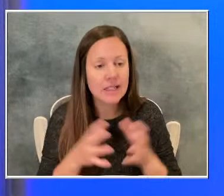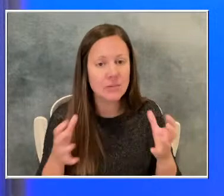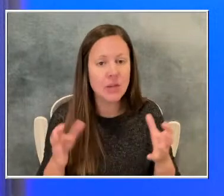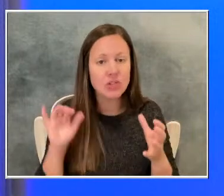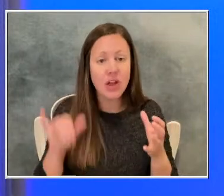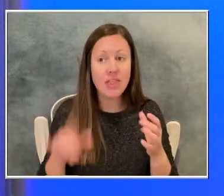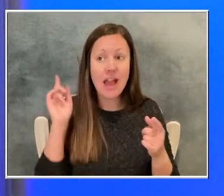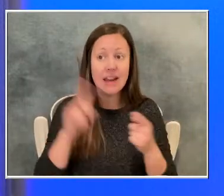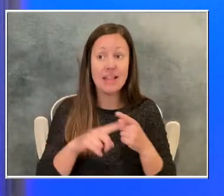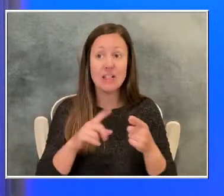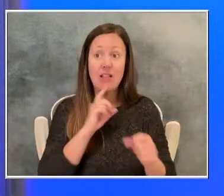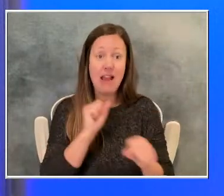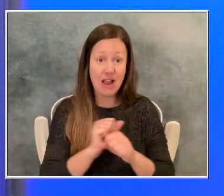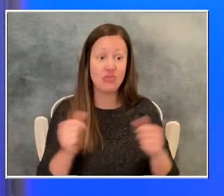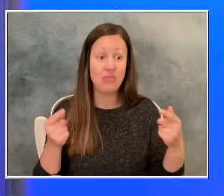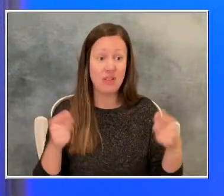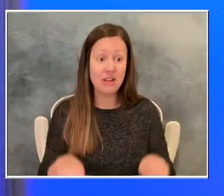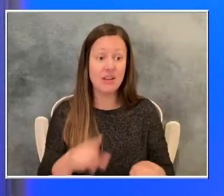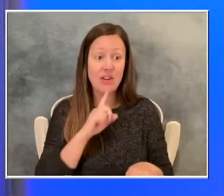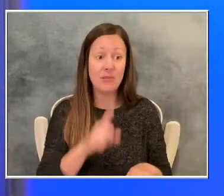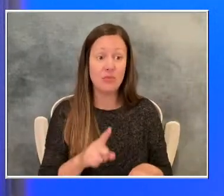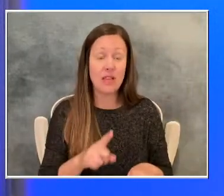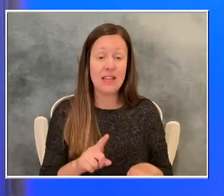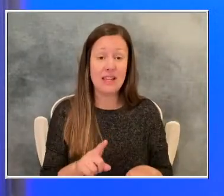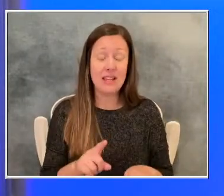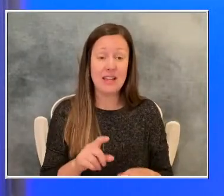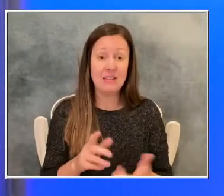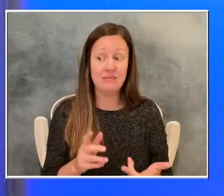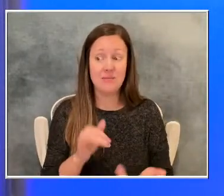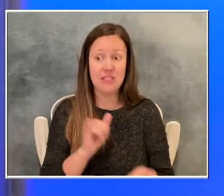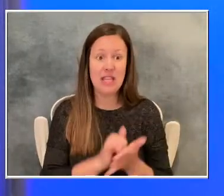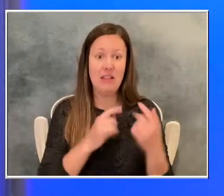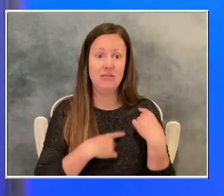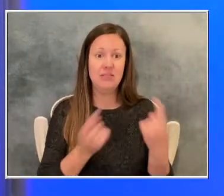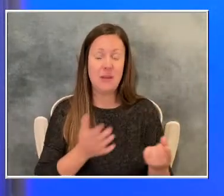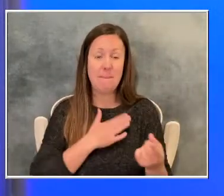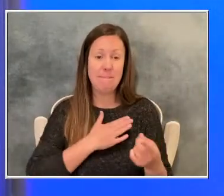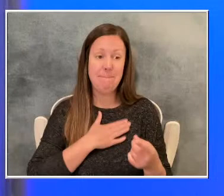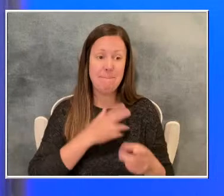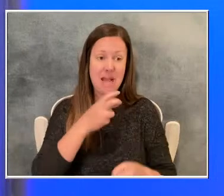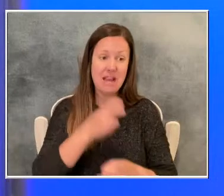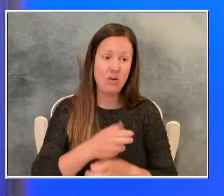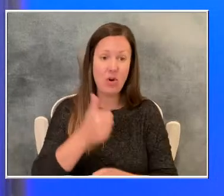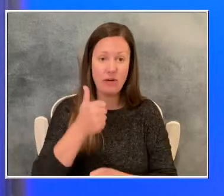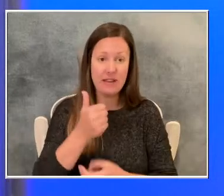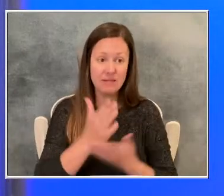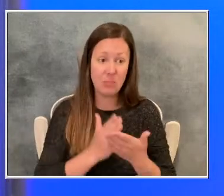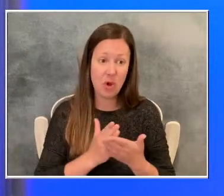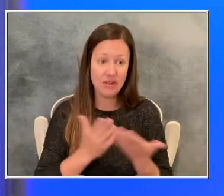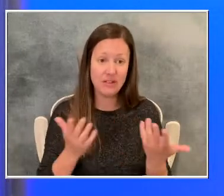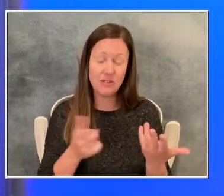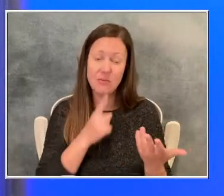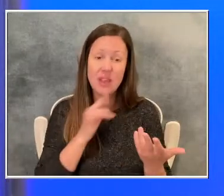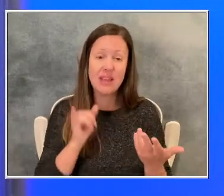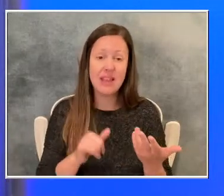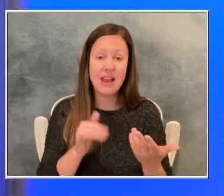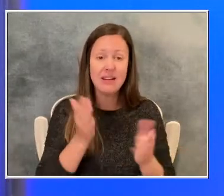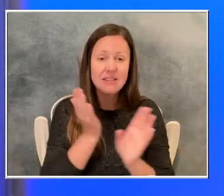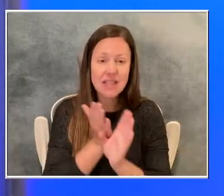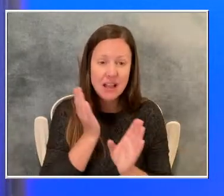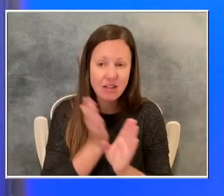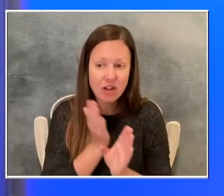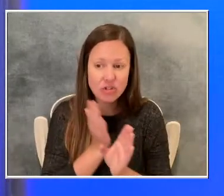me. So that has been my hardest part, is the psychological,